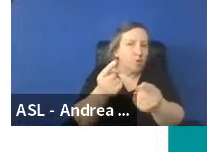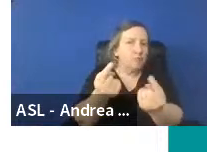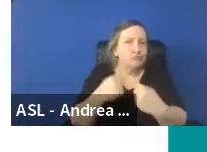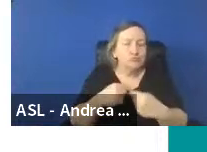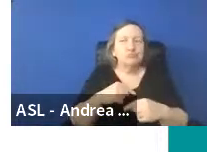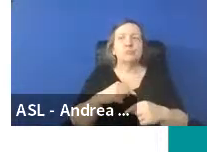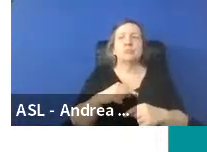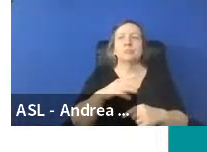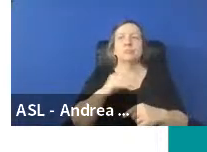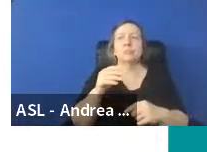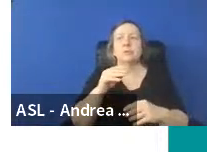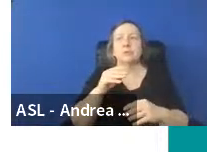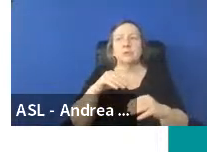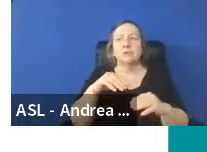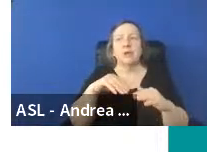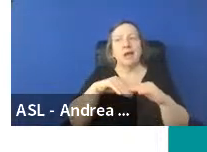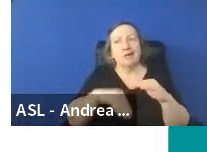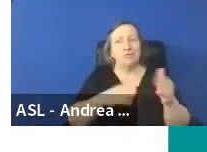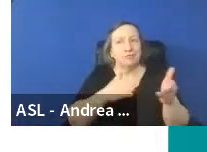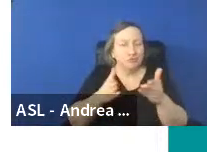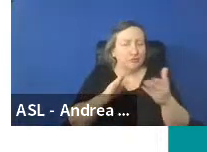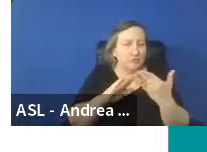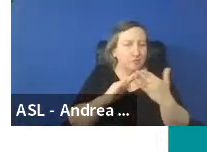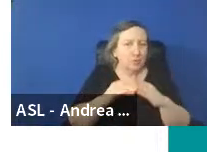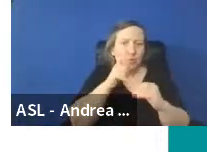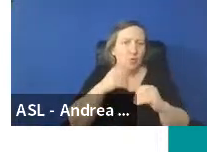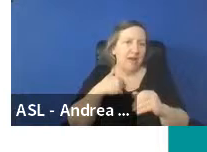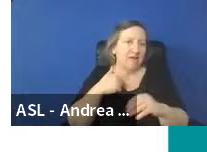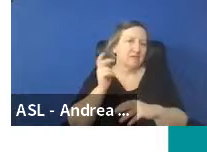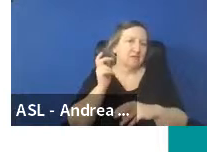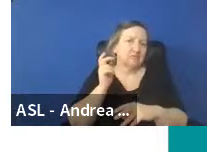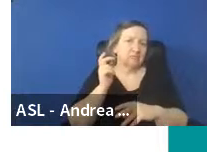underserved communities who experience transportation barriers.